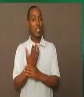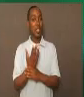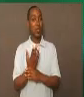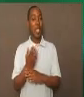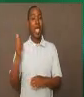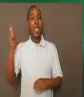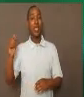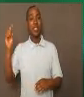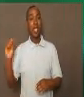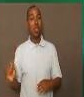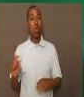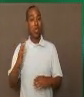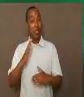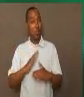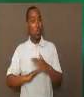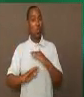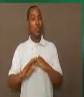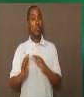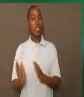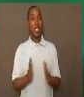called distillation.